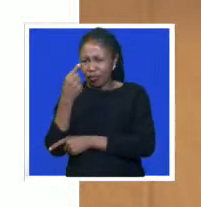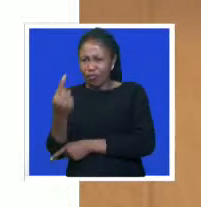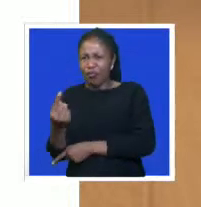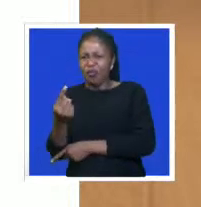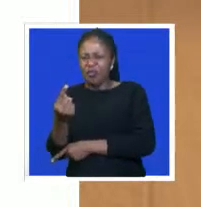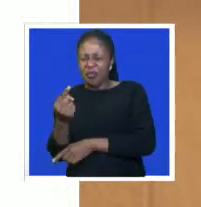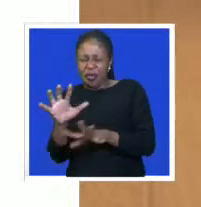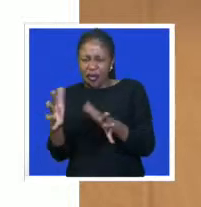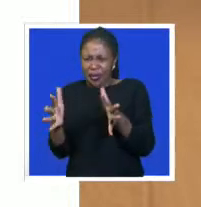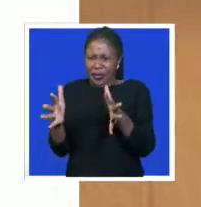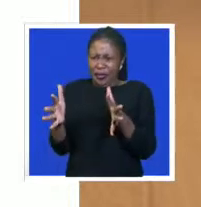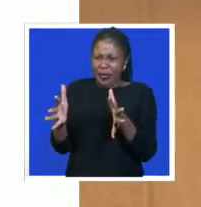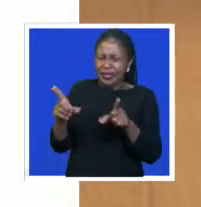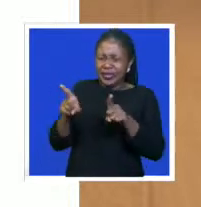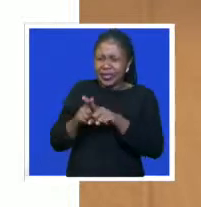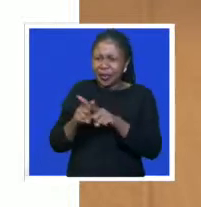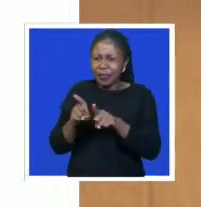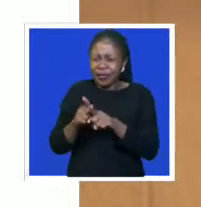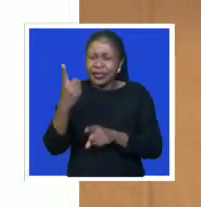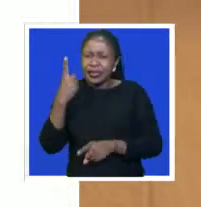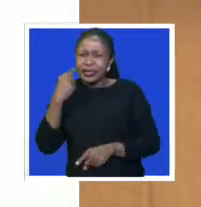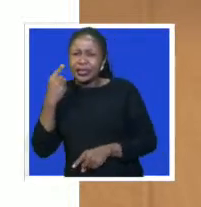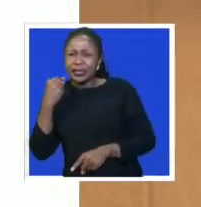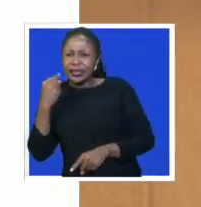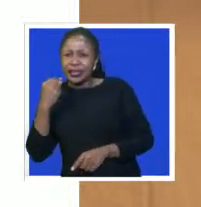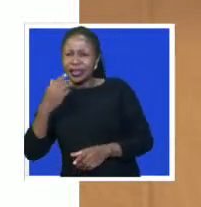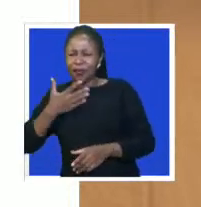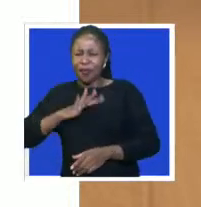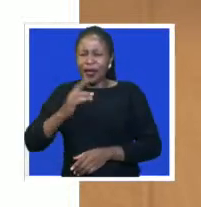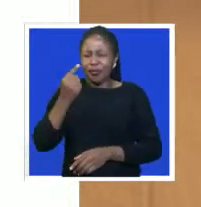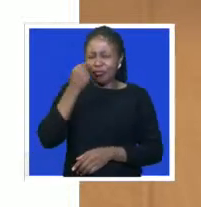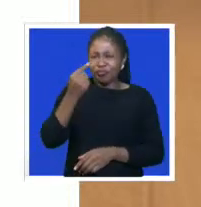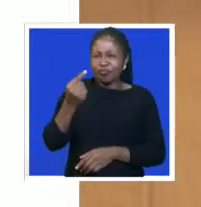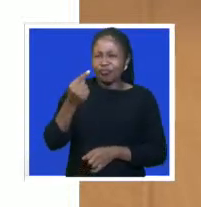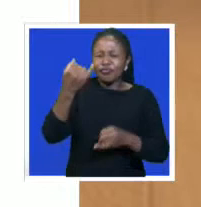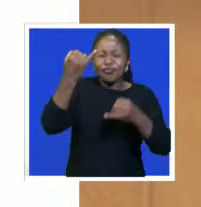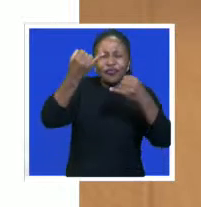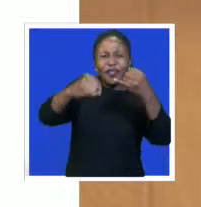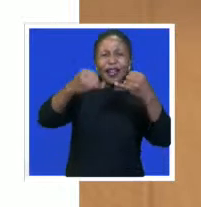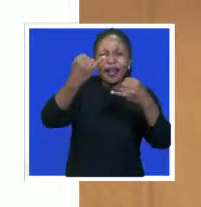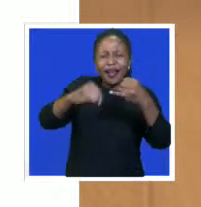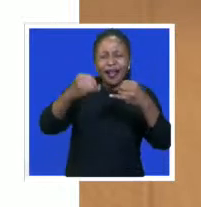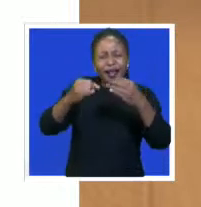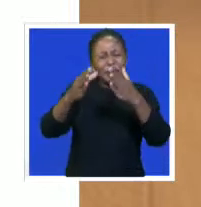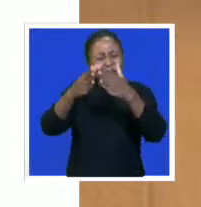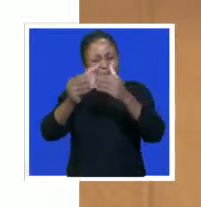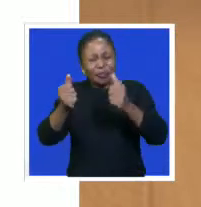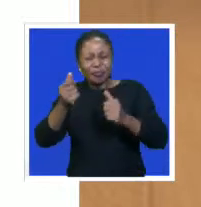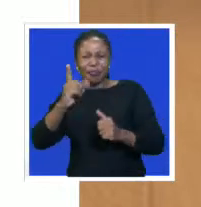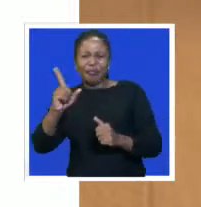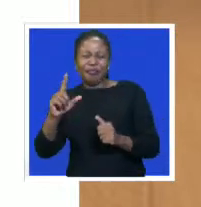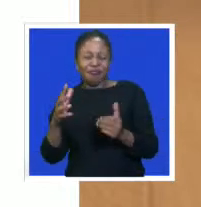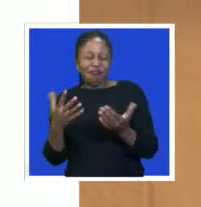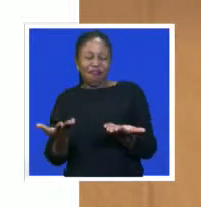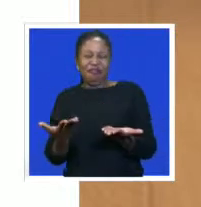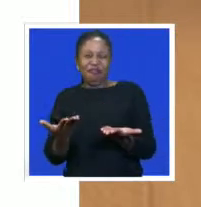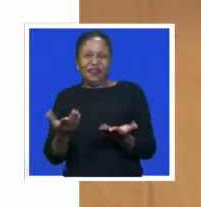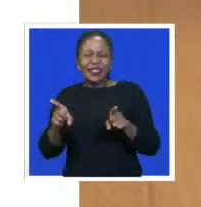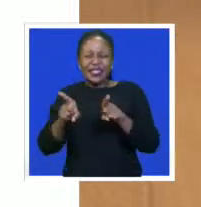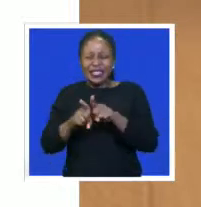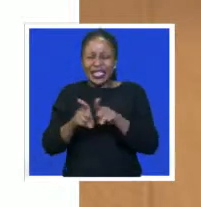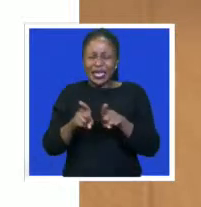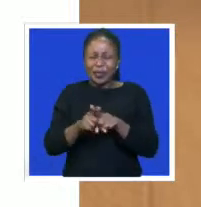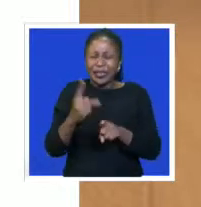actually on edge. You know, you can't, there is so much suspense. You want this, the movie or the story to come to an end,